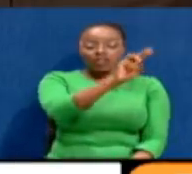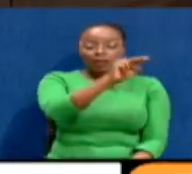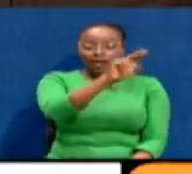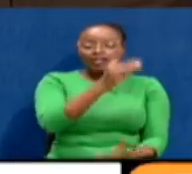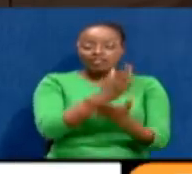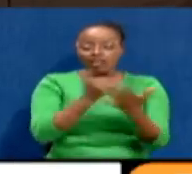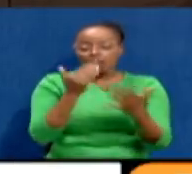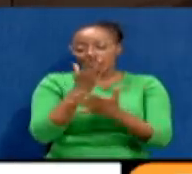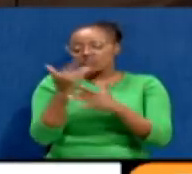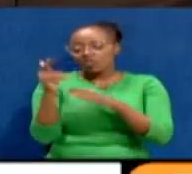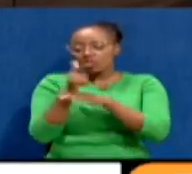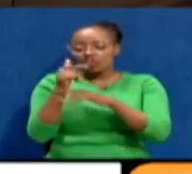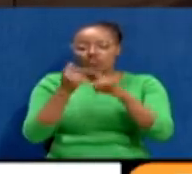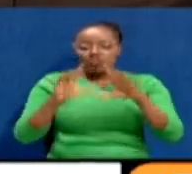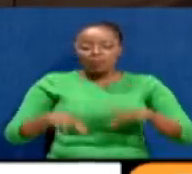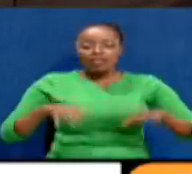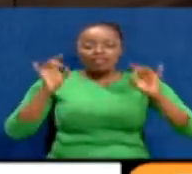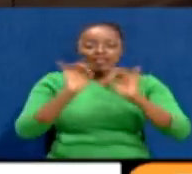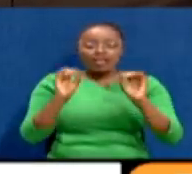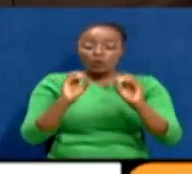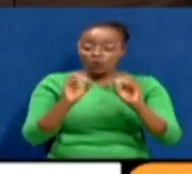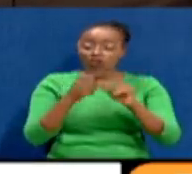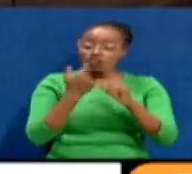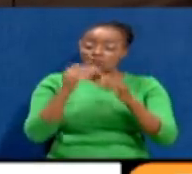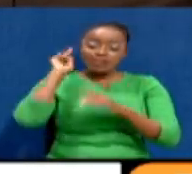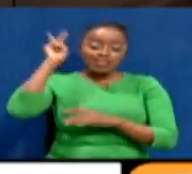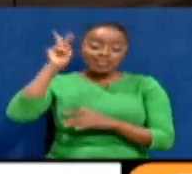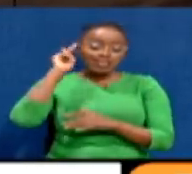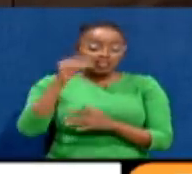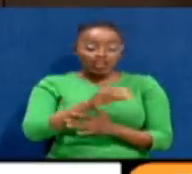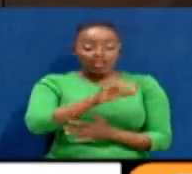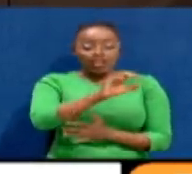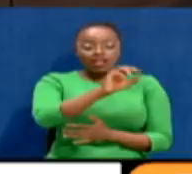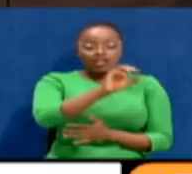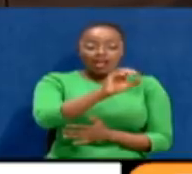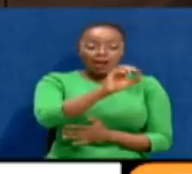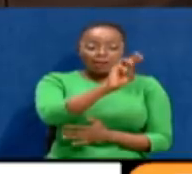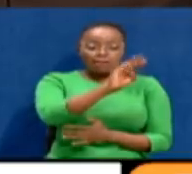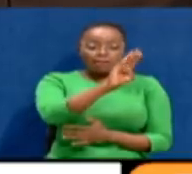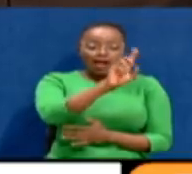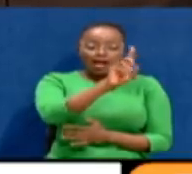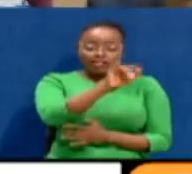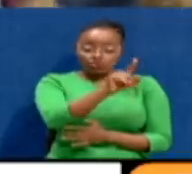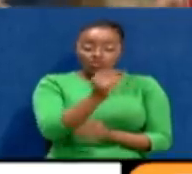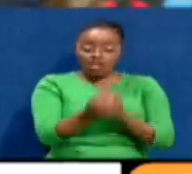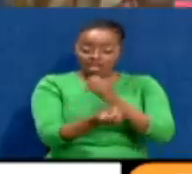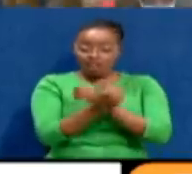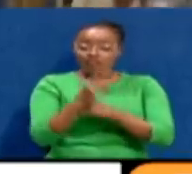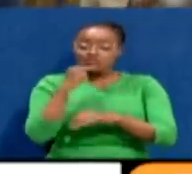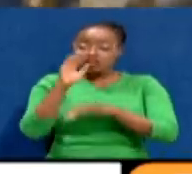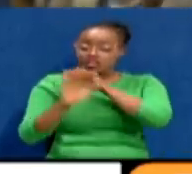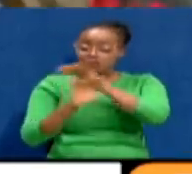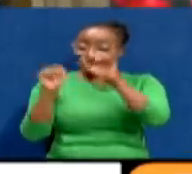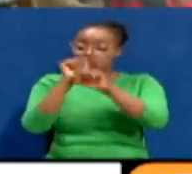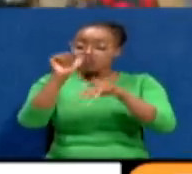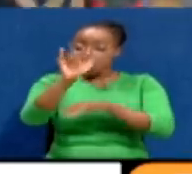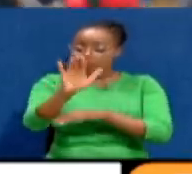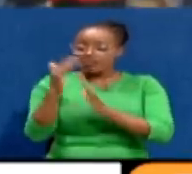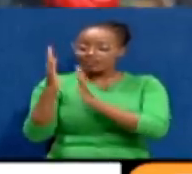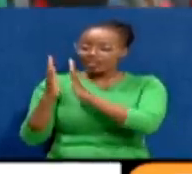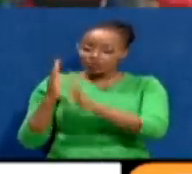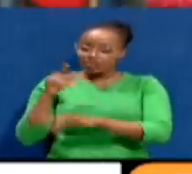some of that footage, maybe not from Kitengela, possibly from Kisii, and John Mbadi, I'm coming to you on the same. You're telling me that the Deputy President, with all